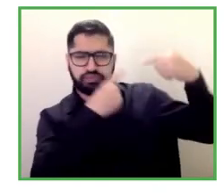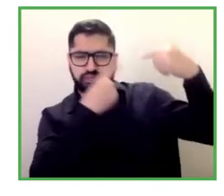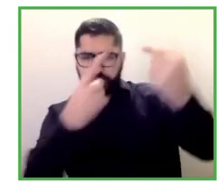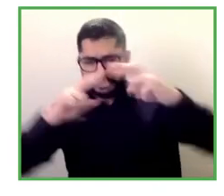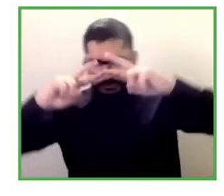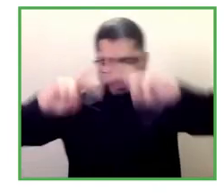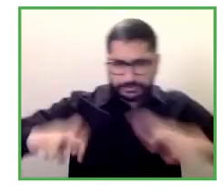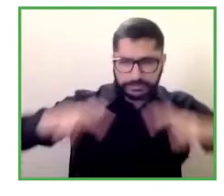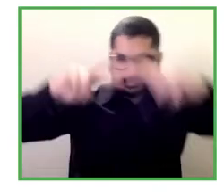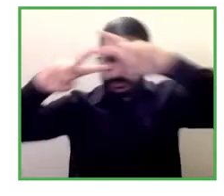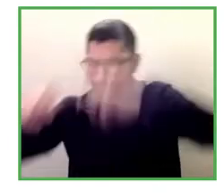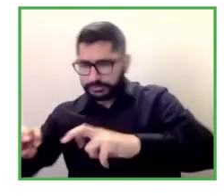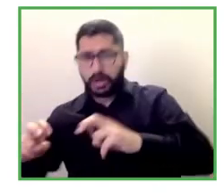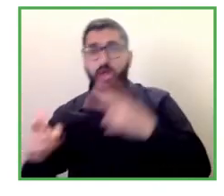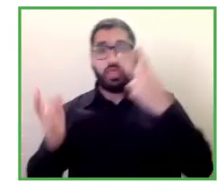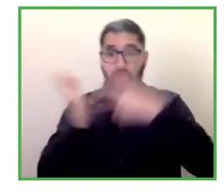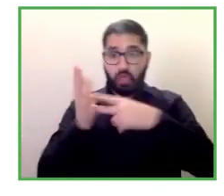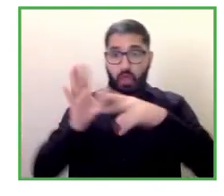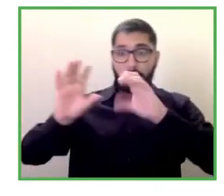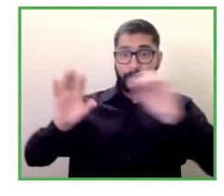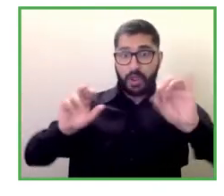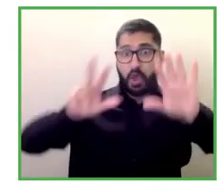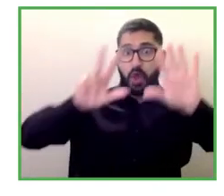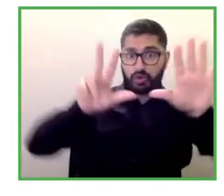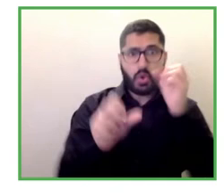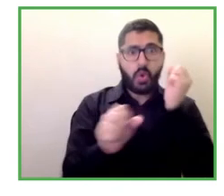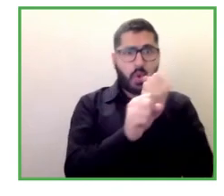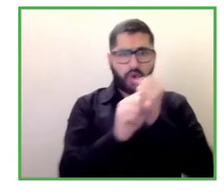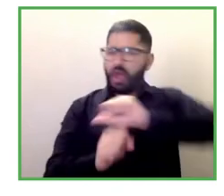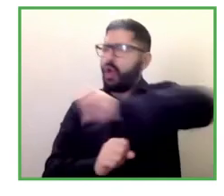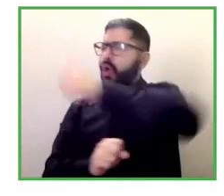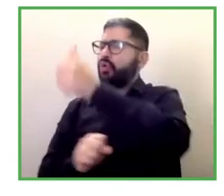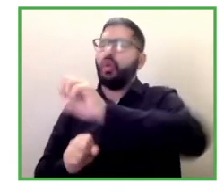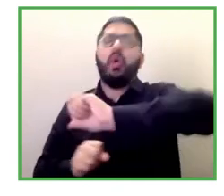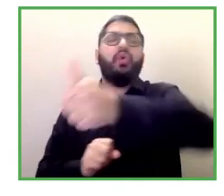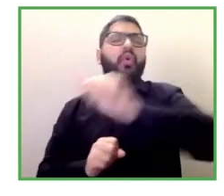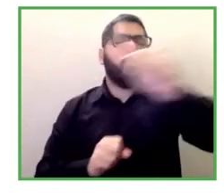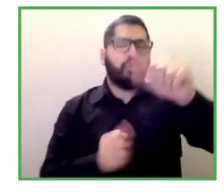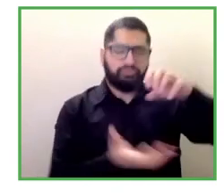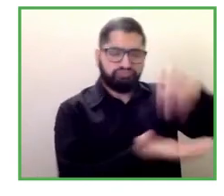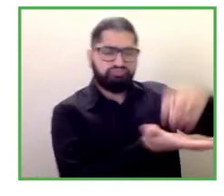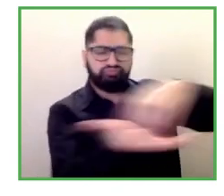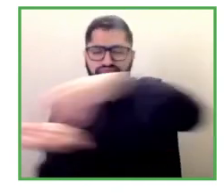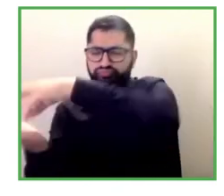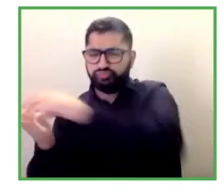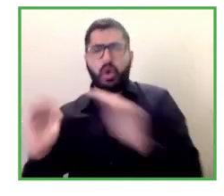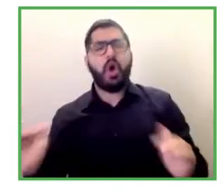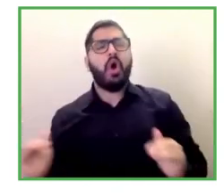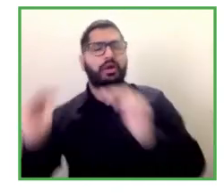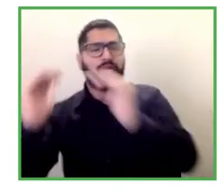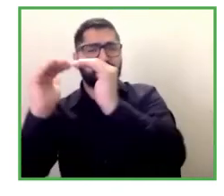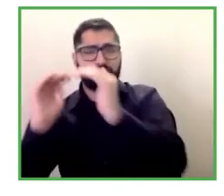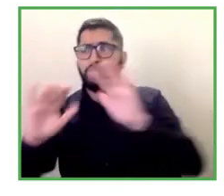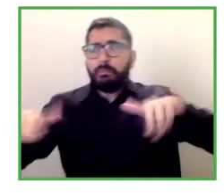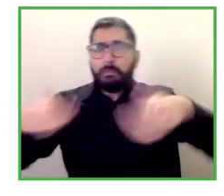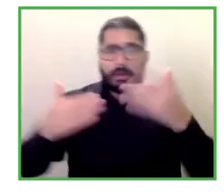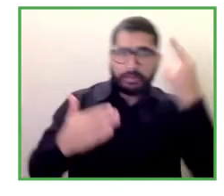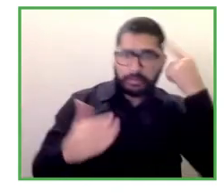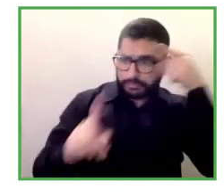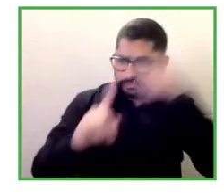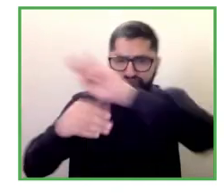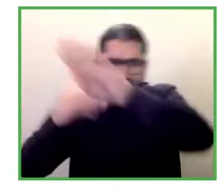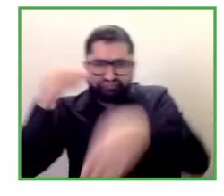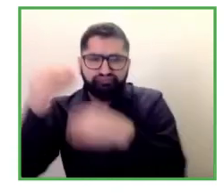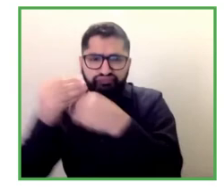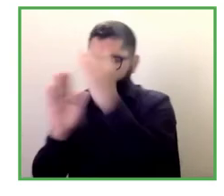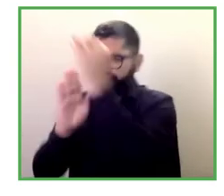to include disability questions. The current population survey